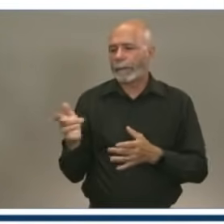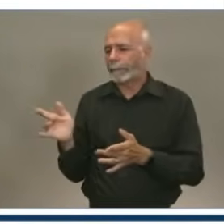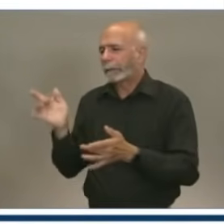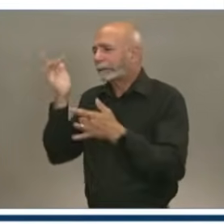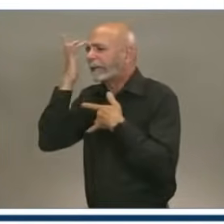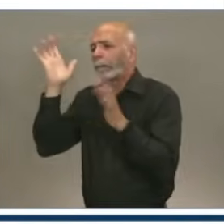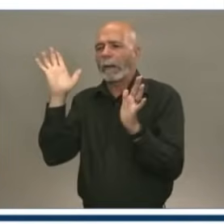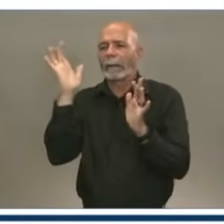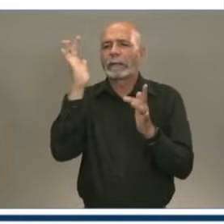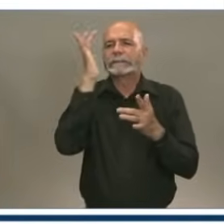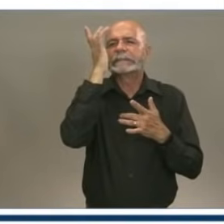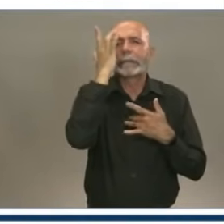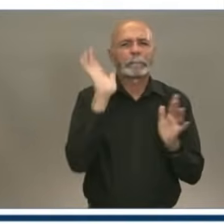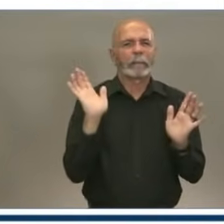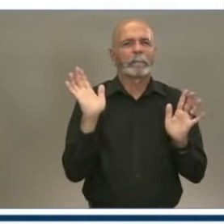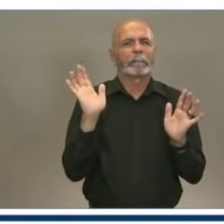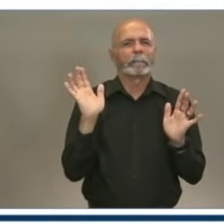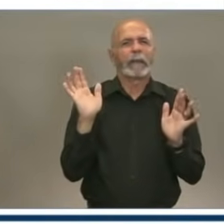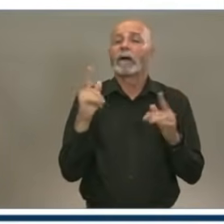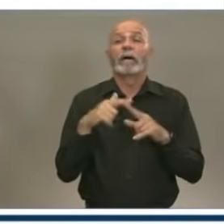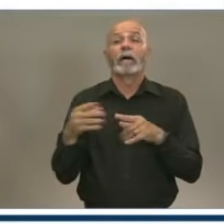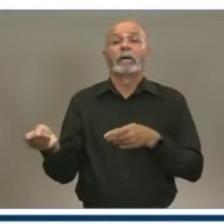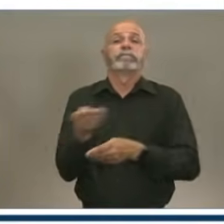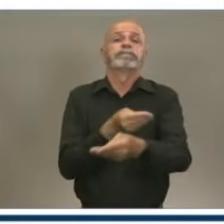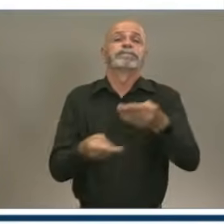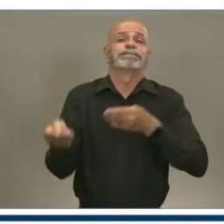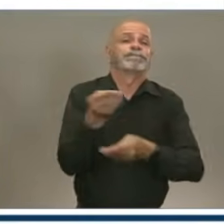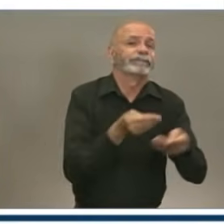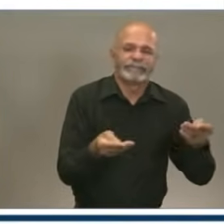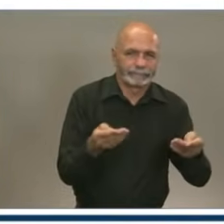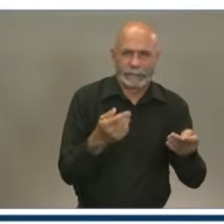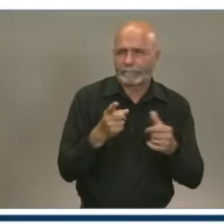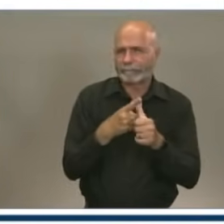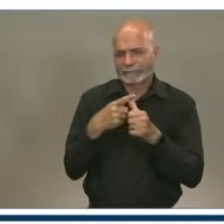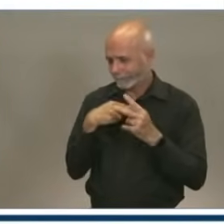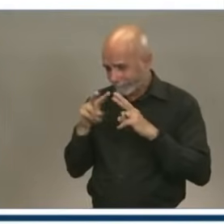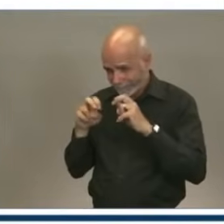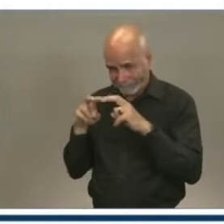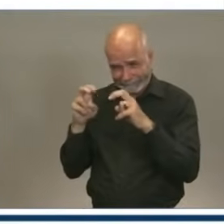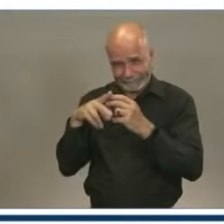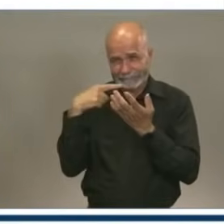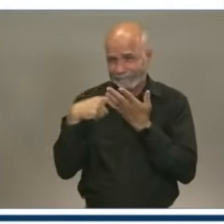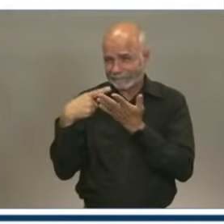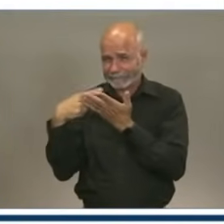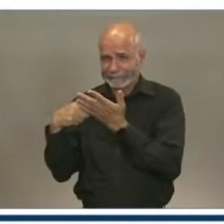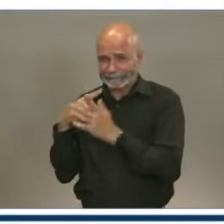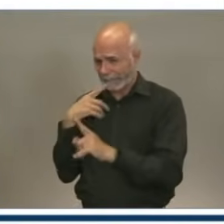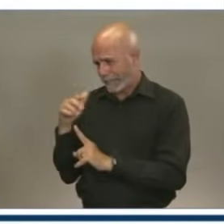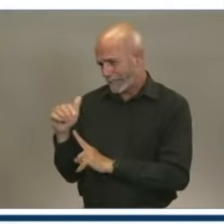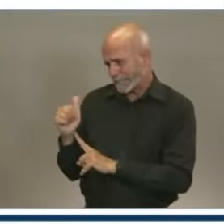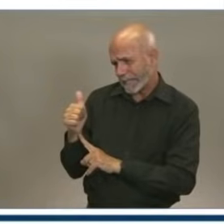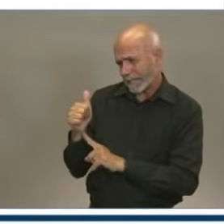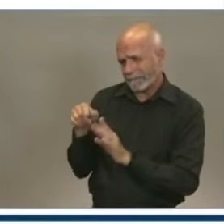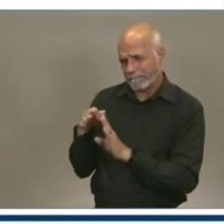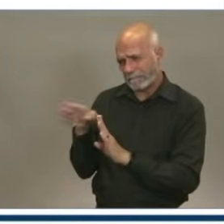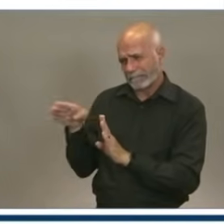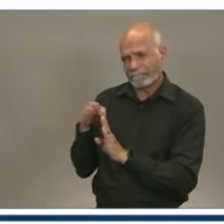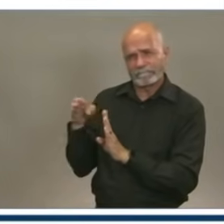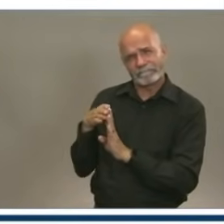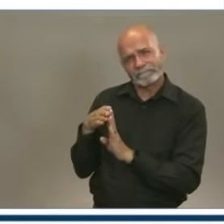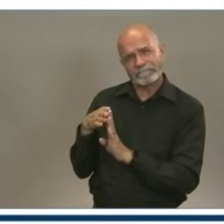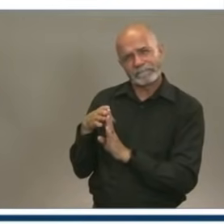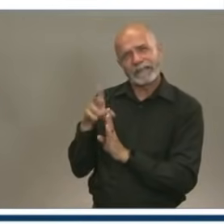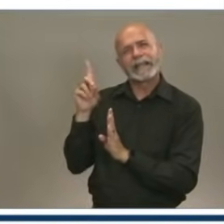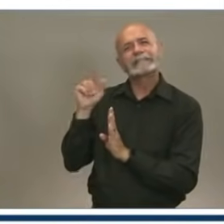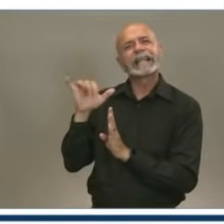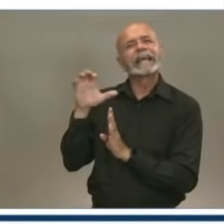virus. When we looked at age 10, when we actually talked to the people who run through community cultures and heritage, who do day camps and things like